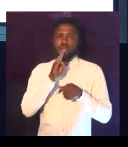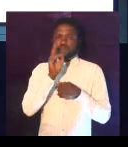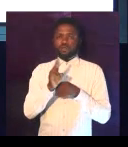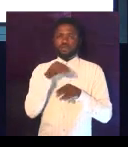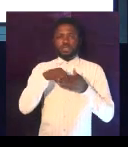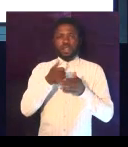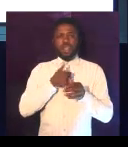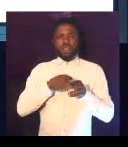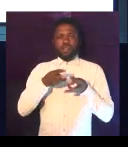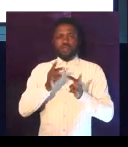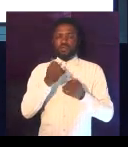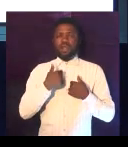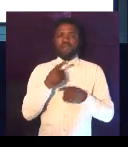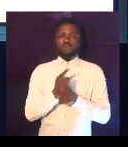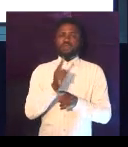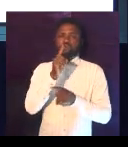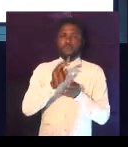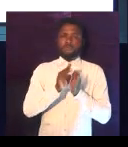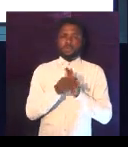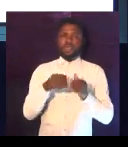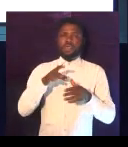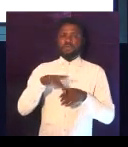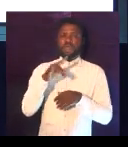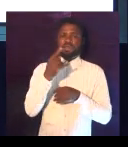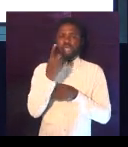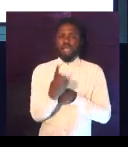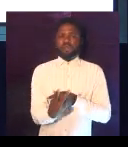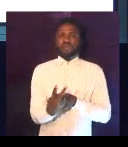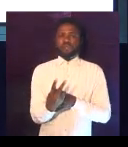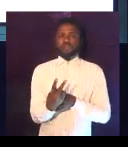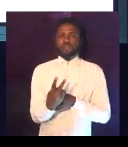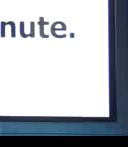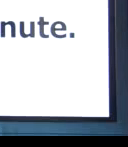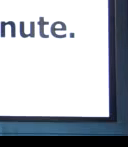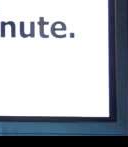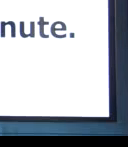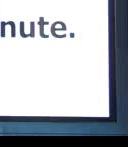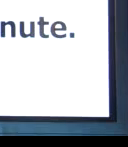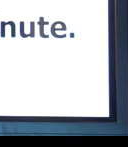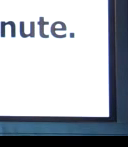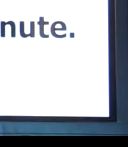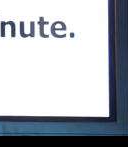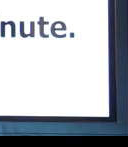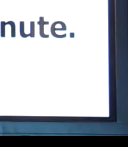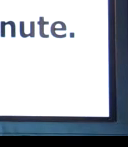becoming a doctor gradually. You have 1 minute. Find the average pulse rate. Begin.